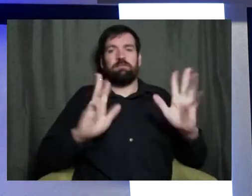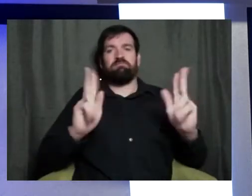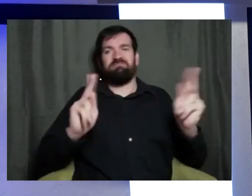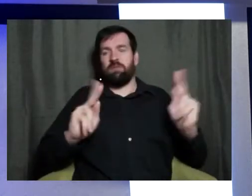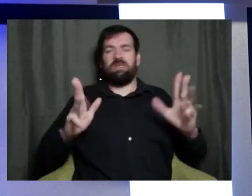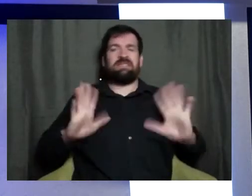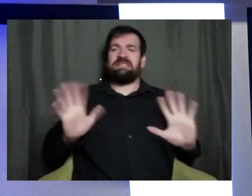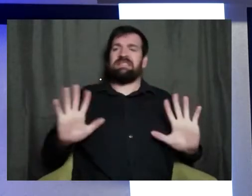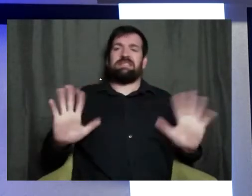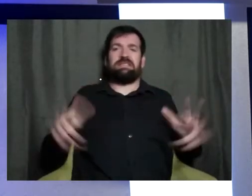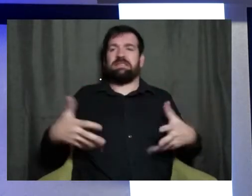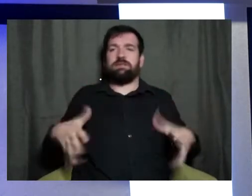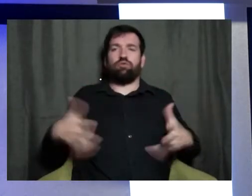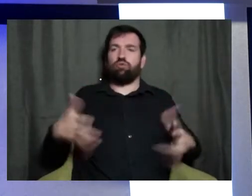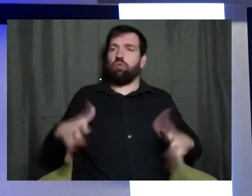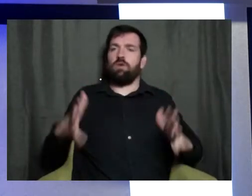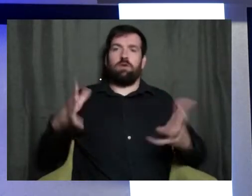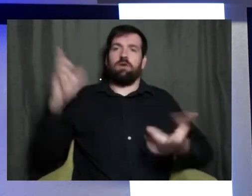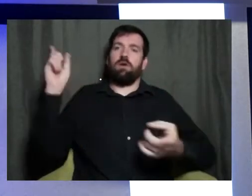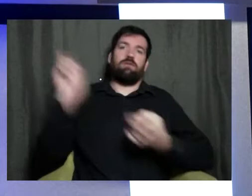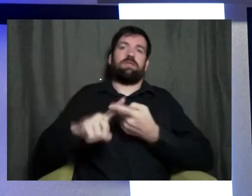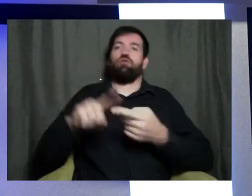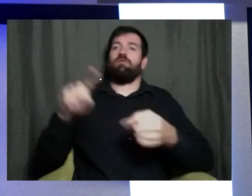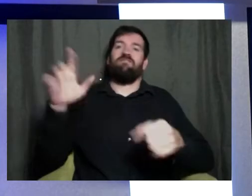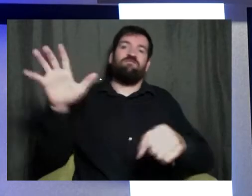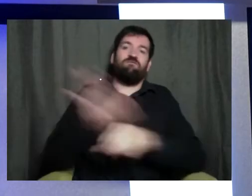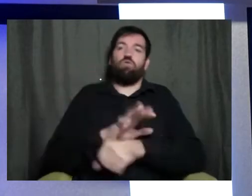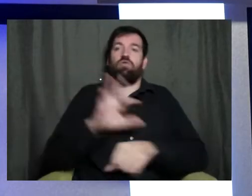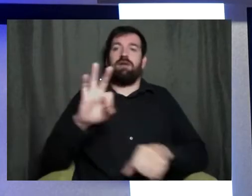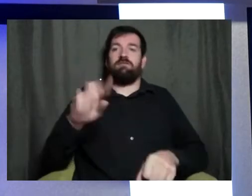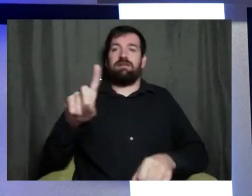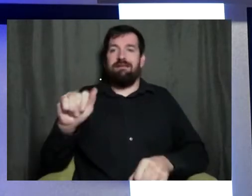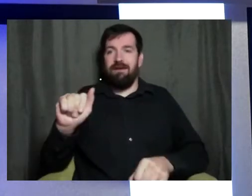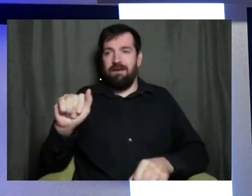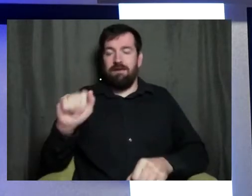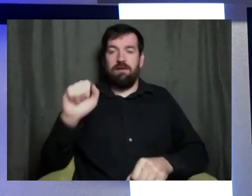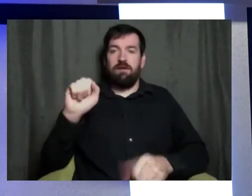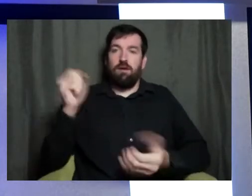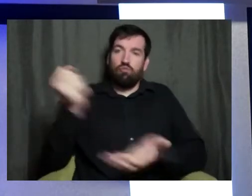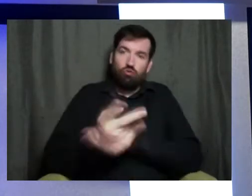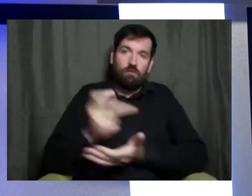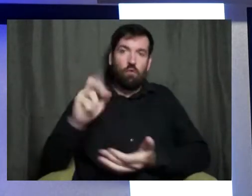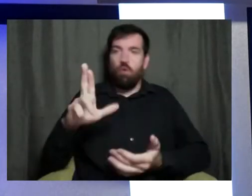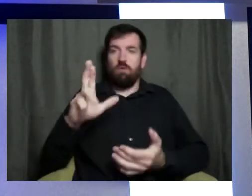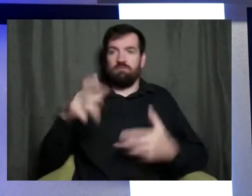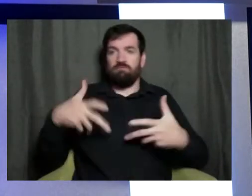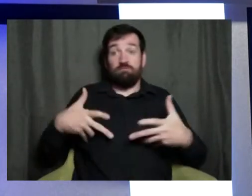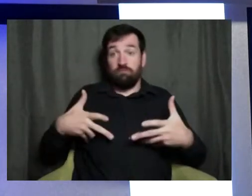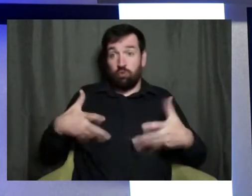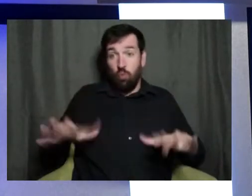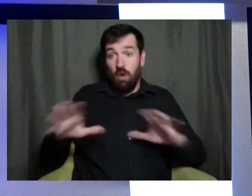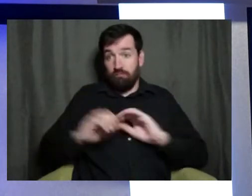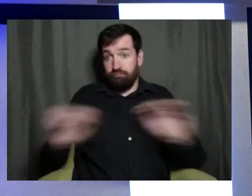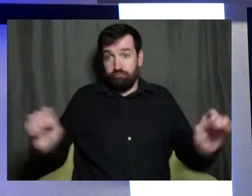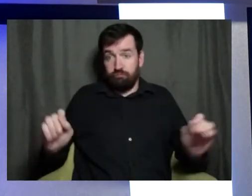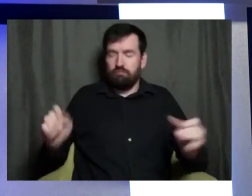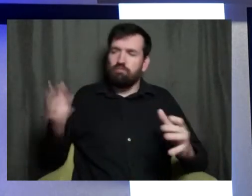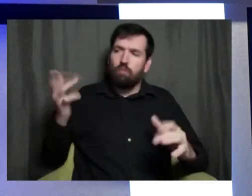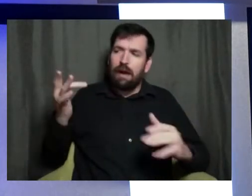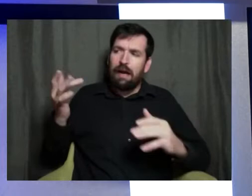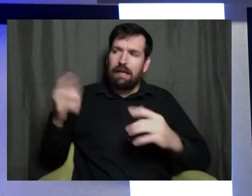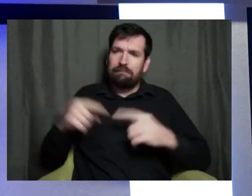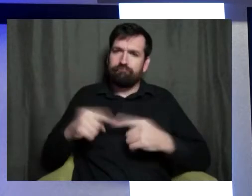wait for maybe full FDA approval or maybe not even getting it all. So where is that disconnect? Why are so many people eager and so many people